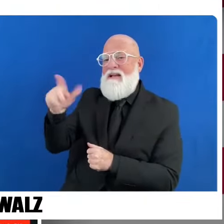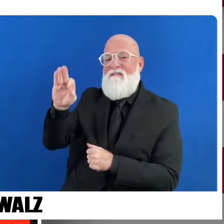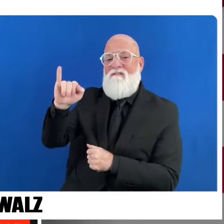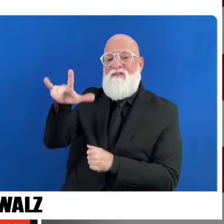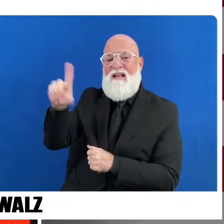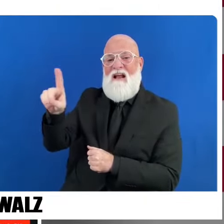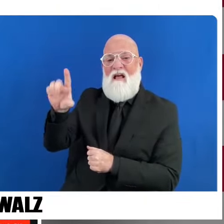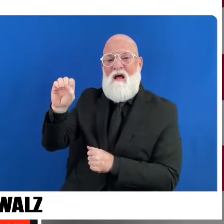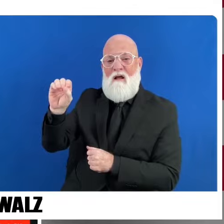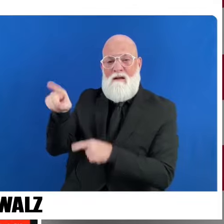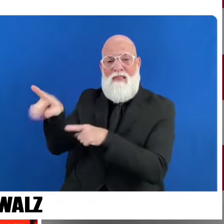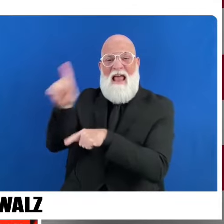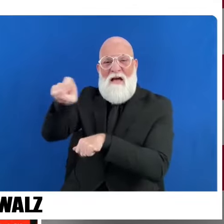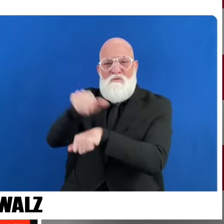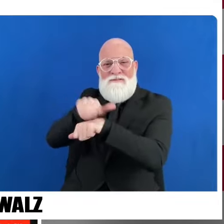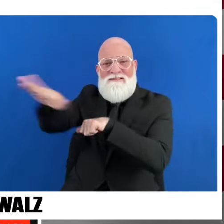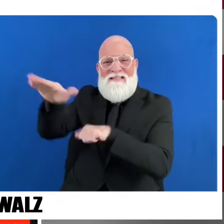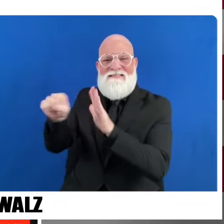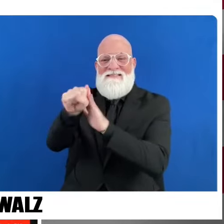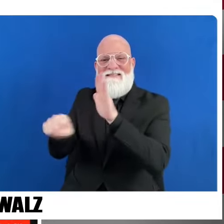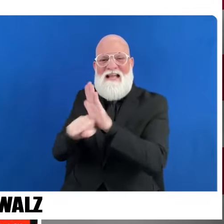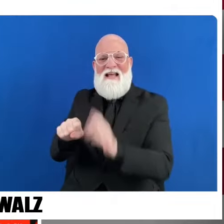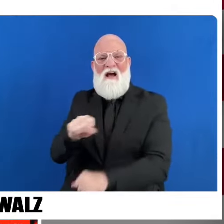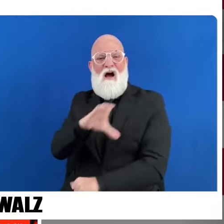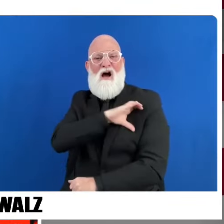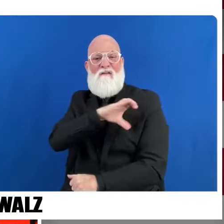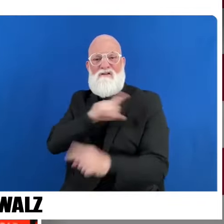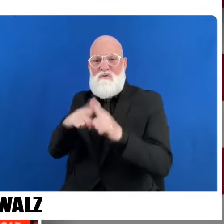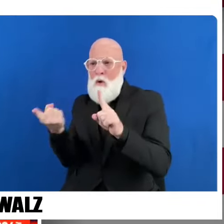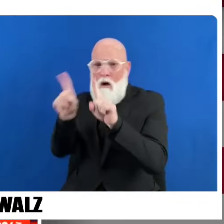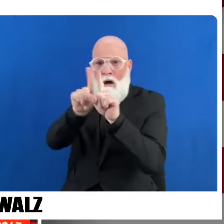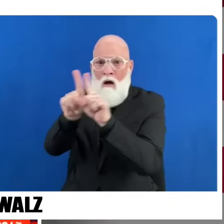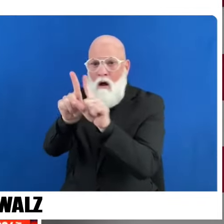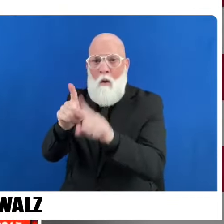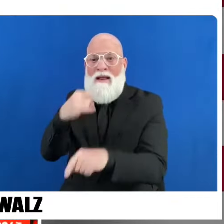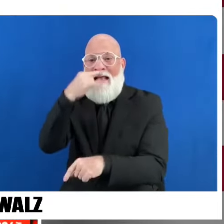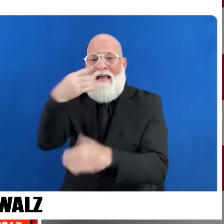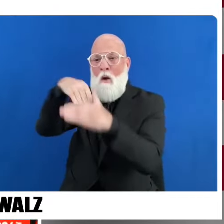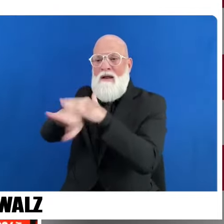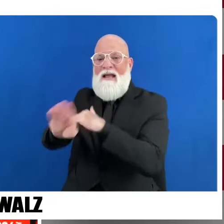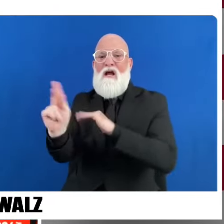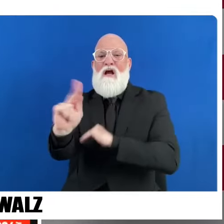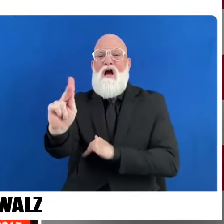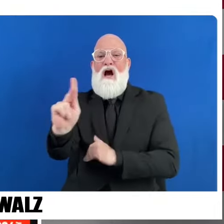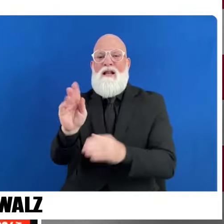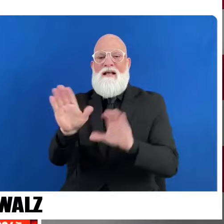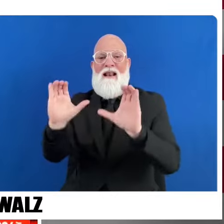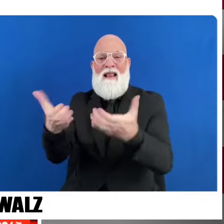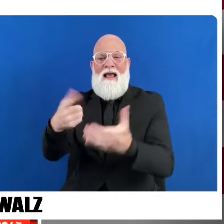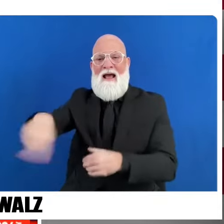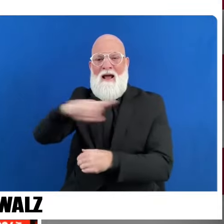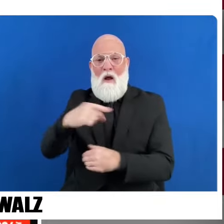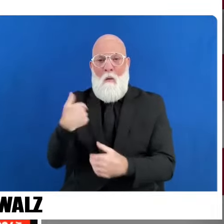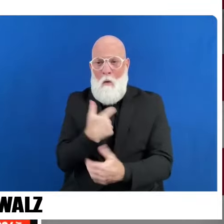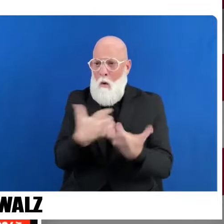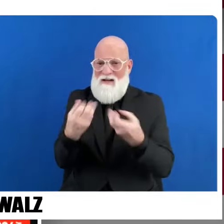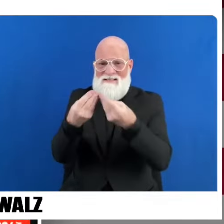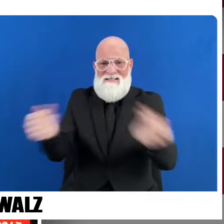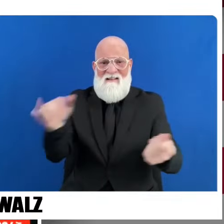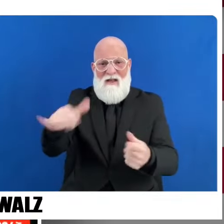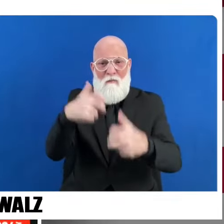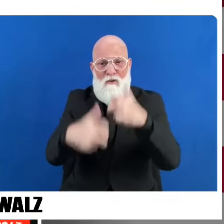escort kindergartners to school. I believe Senator Vance wants to solve this, but by standing with Donald Trump and not working together to